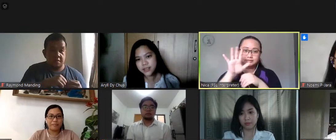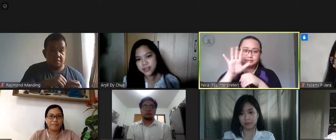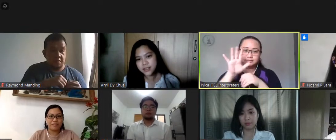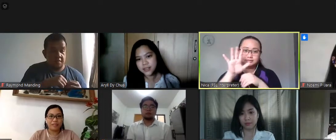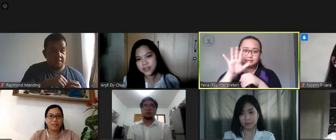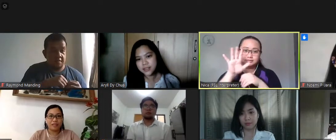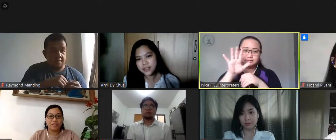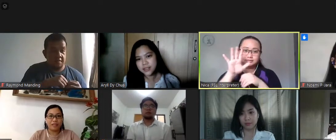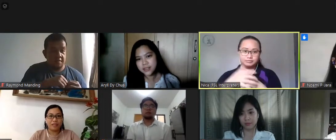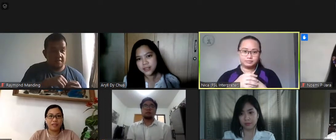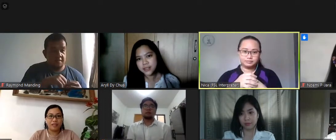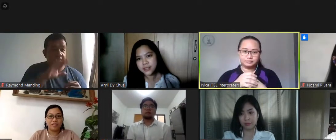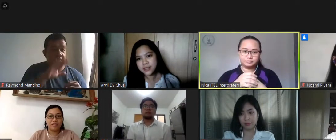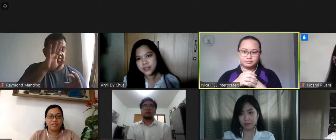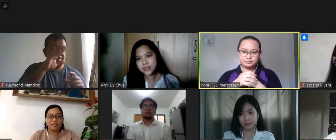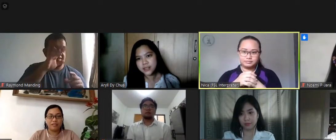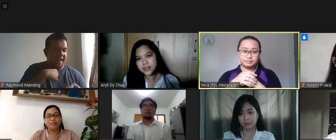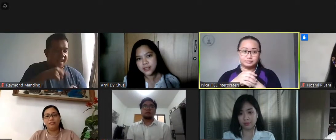sure.